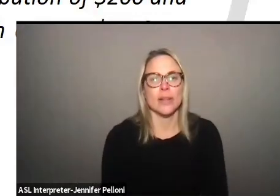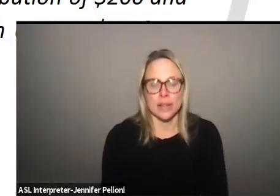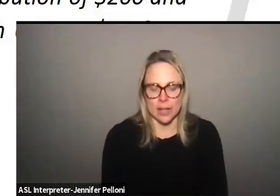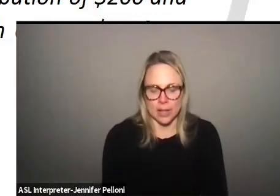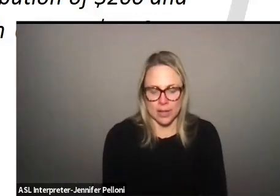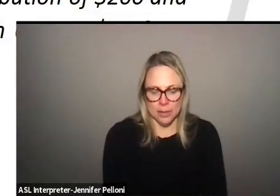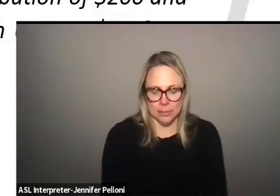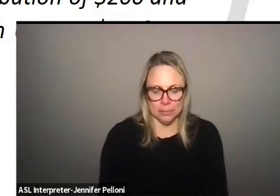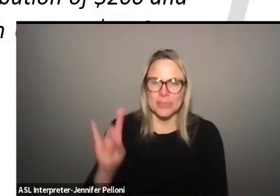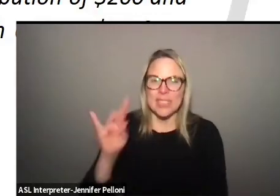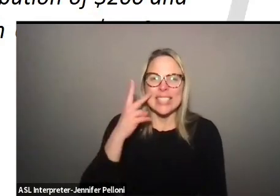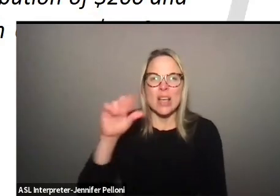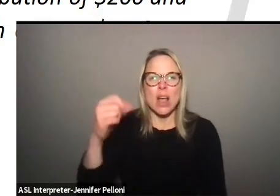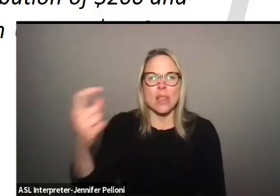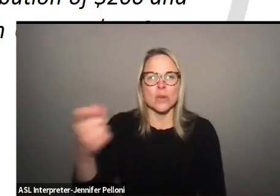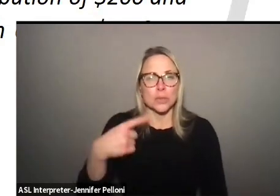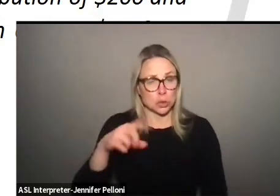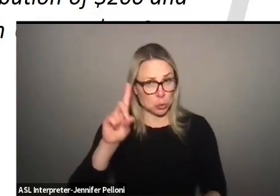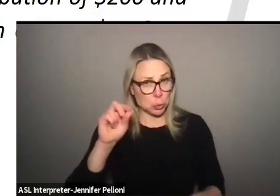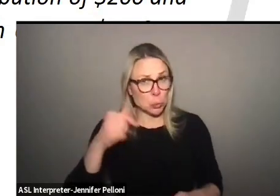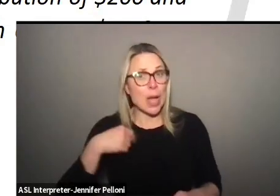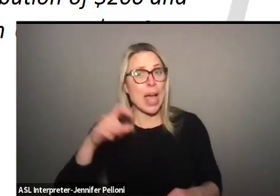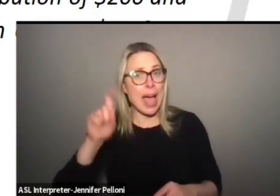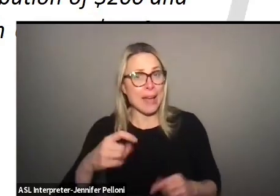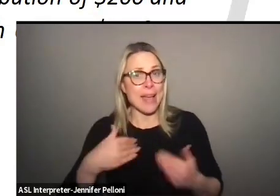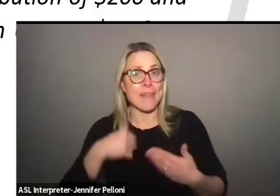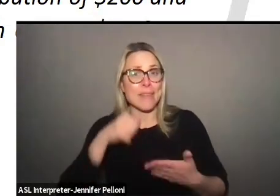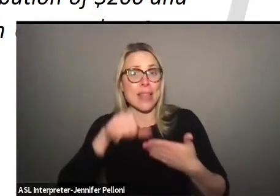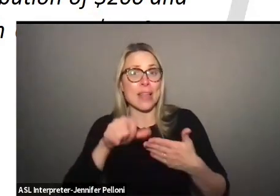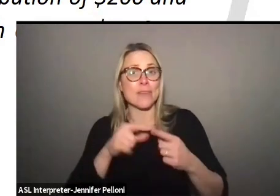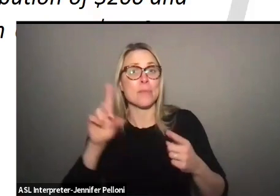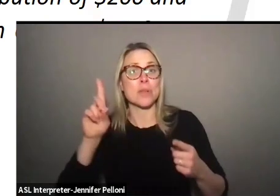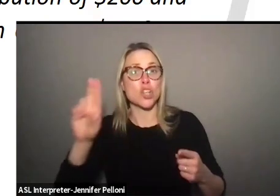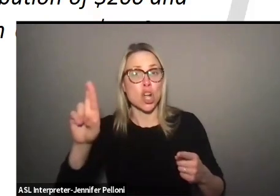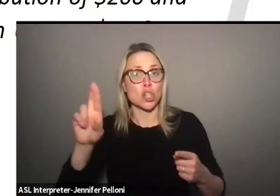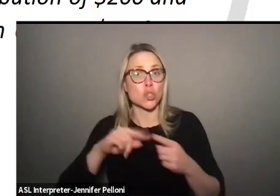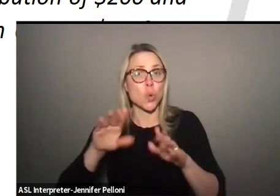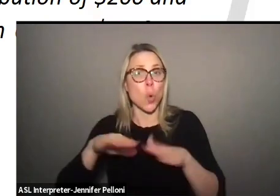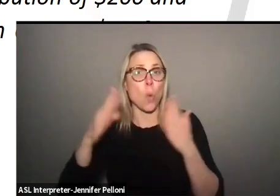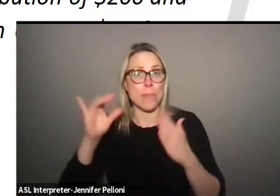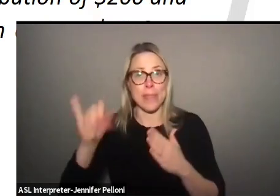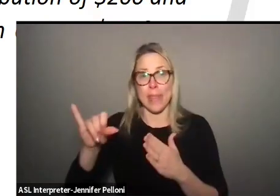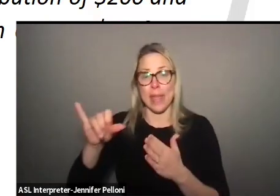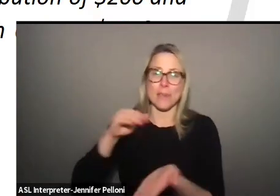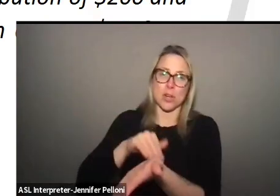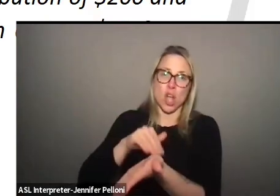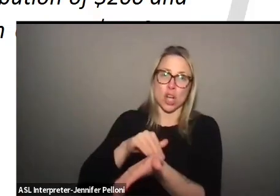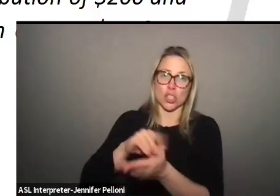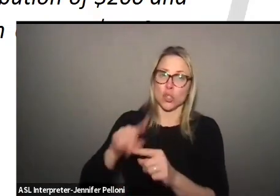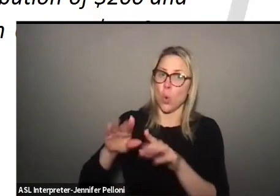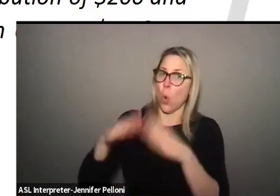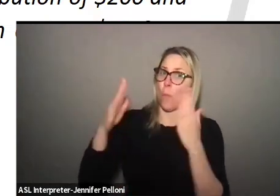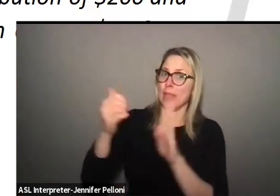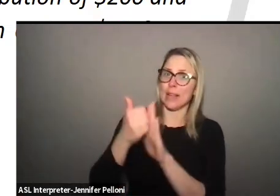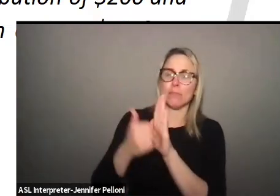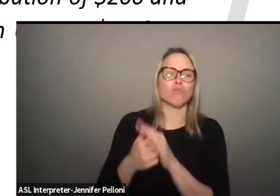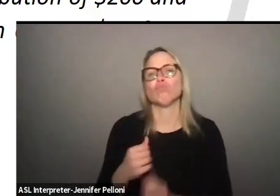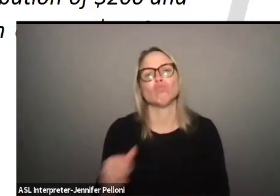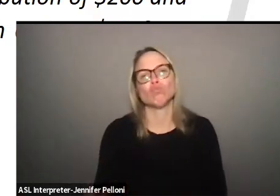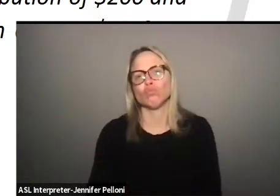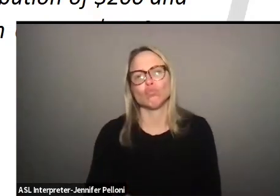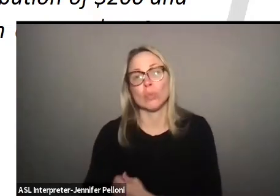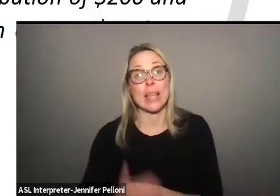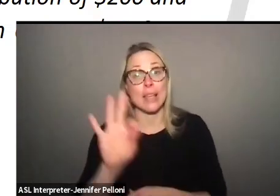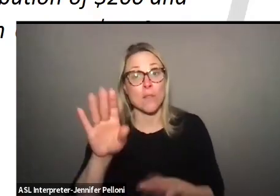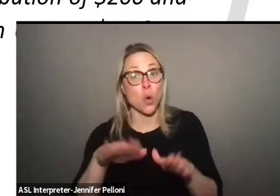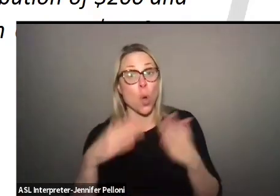see another question come in. Do you have to have a letter from a doctor to open the account? You don't have to have it. If you're opening it on